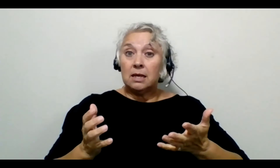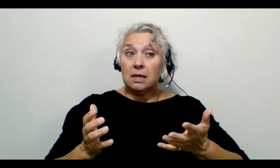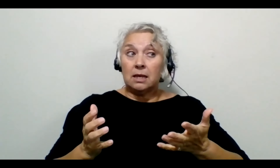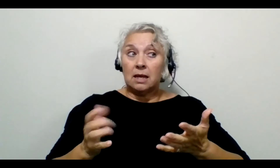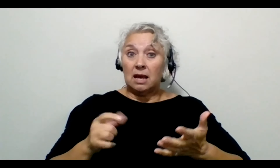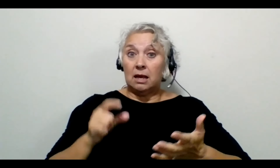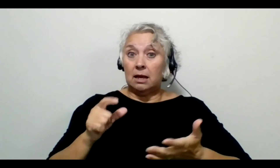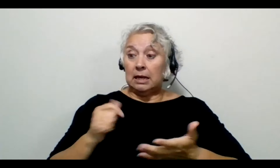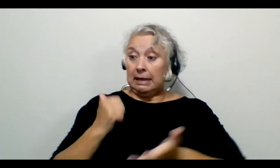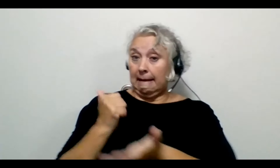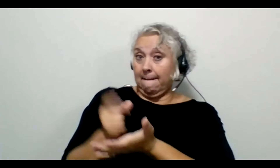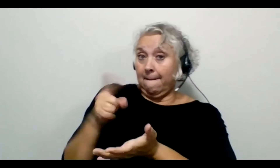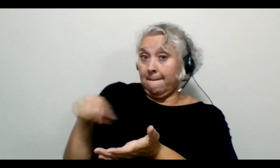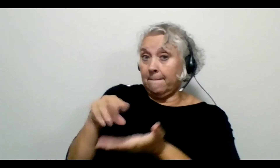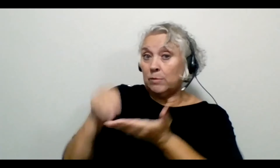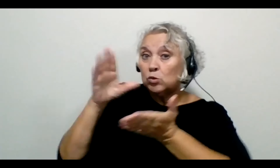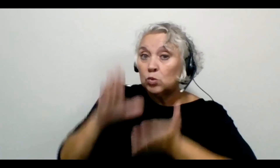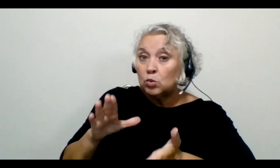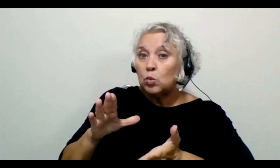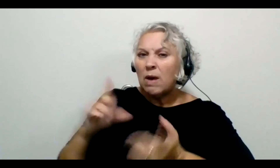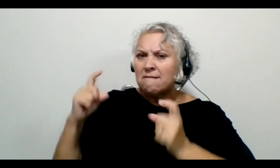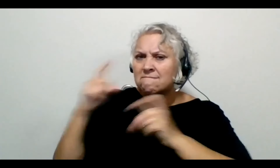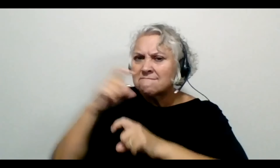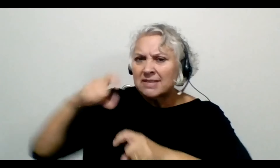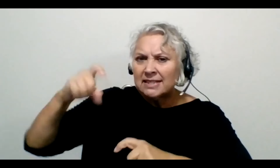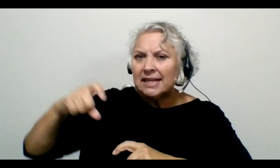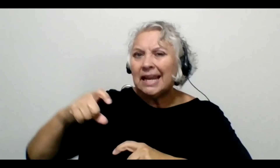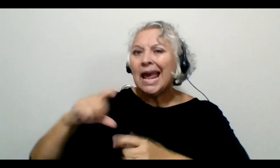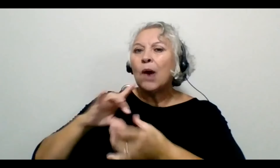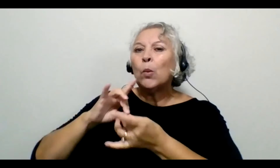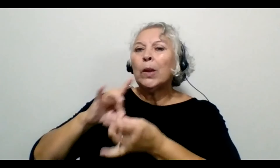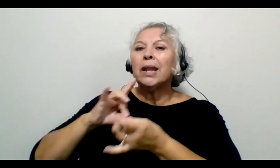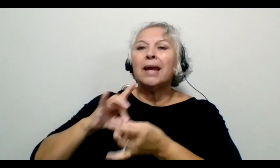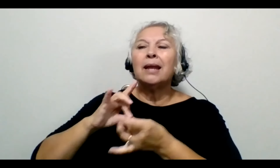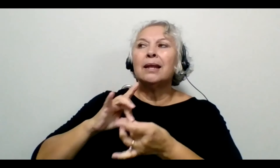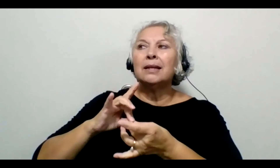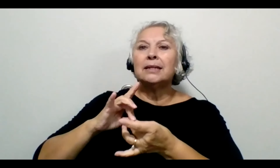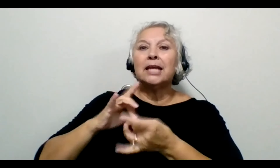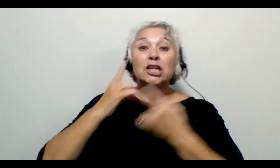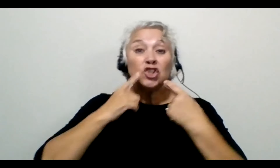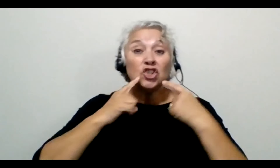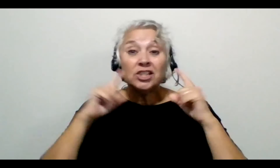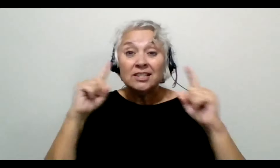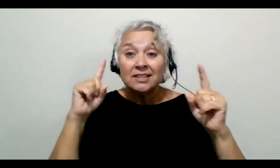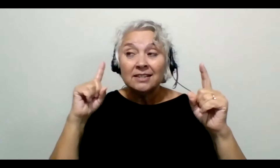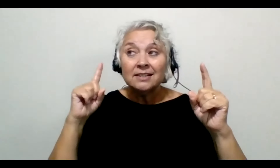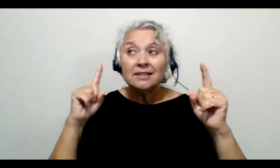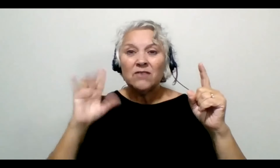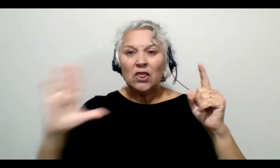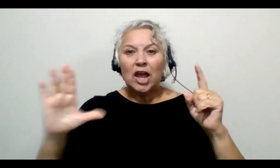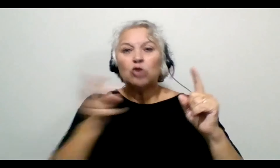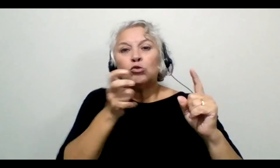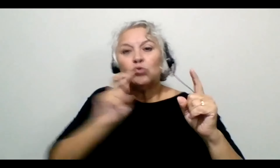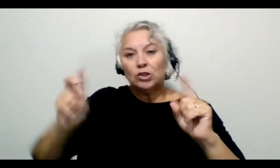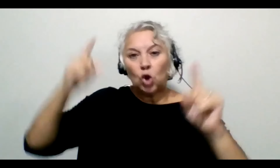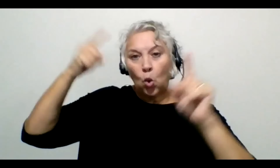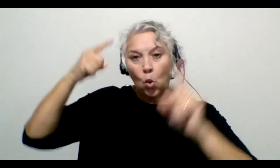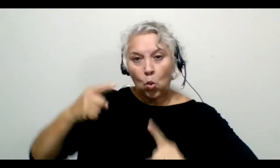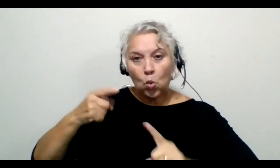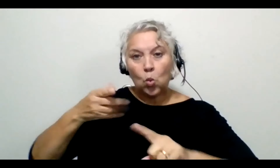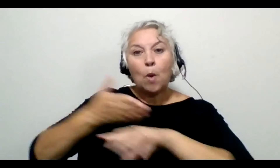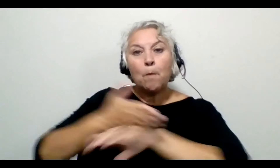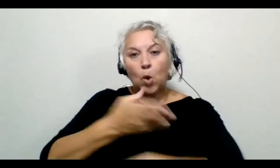students with complex needs as it relates to achieving their transition goals in post-secondary.